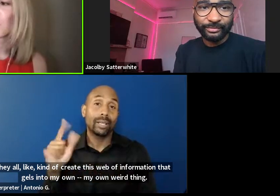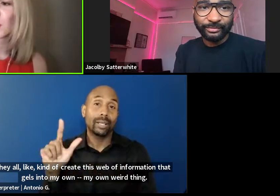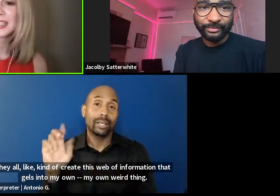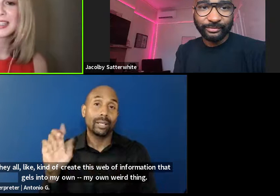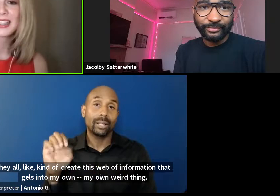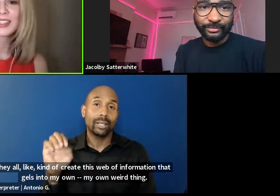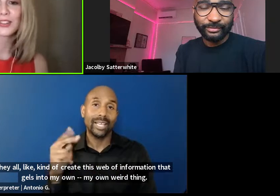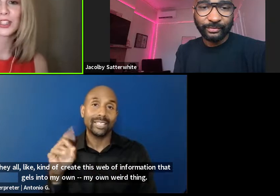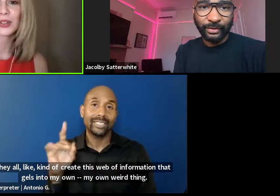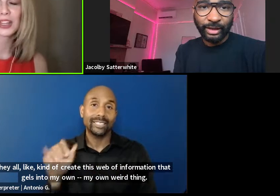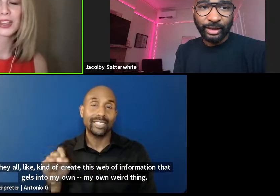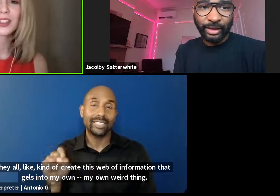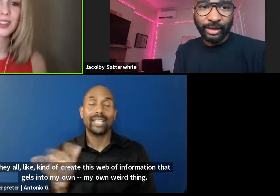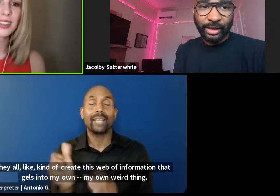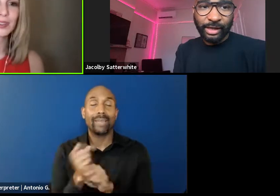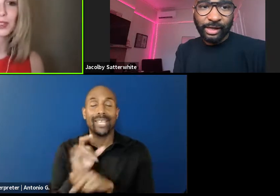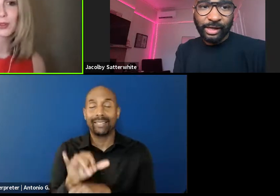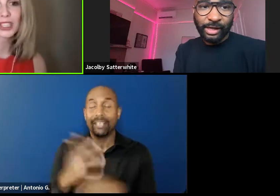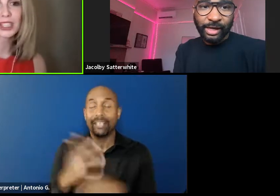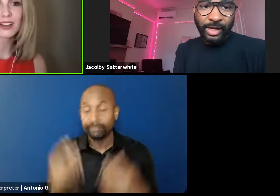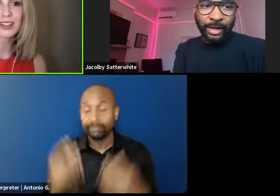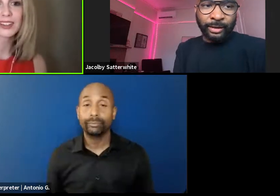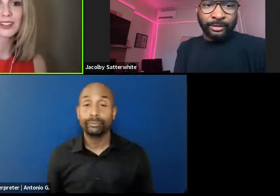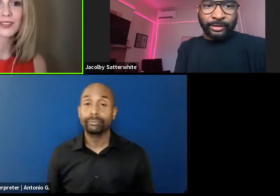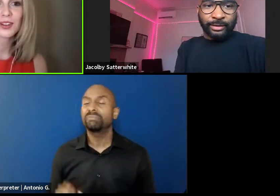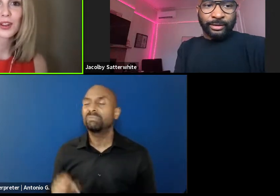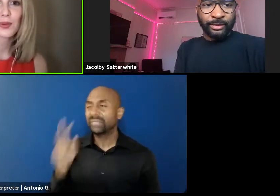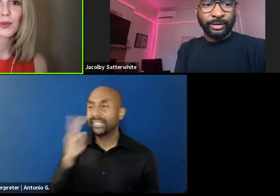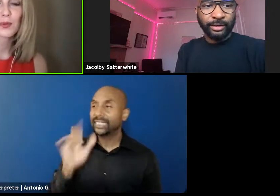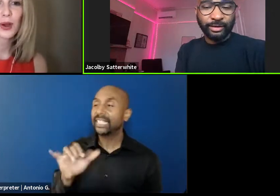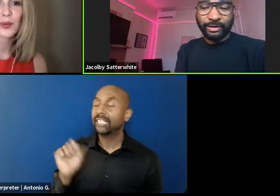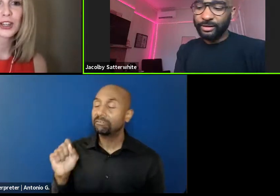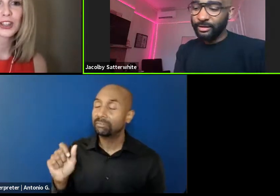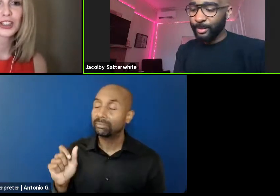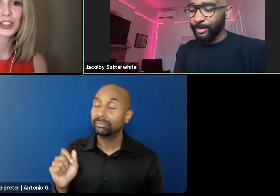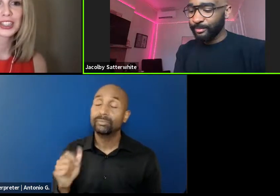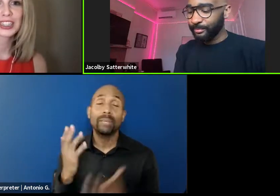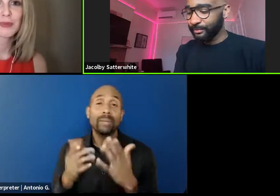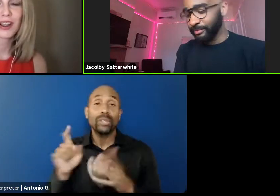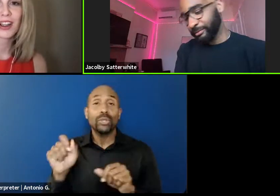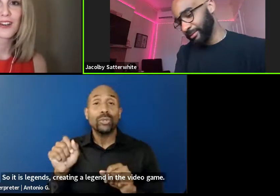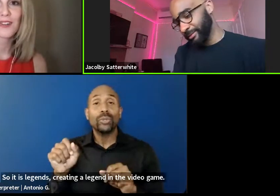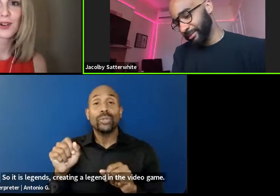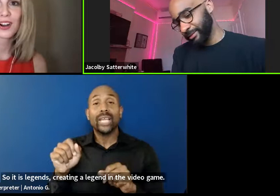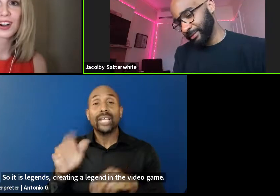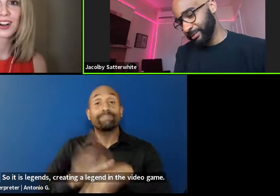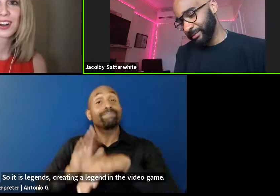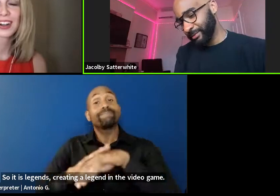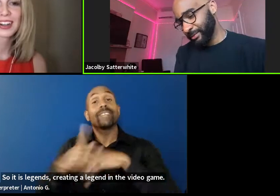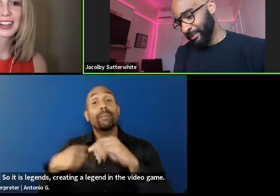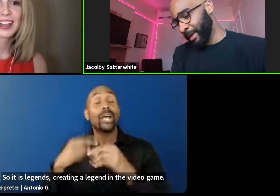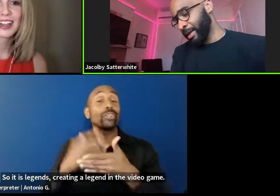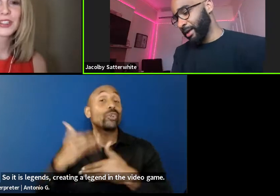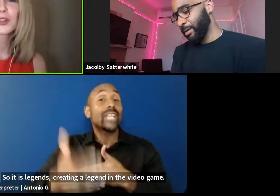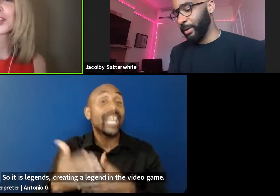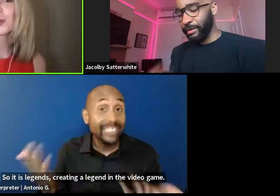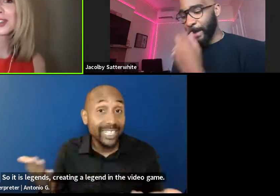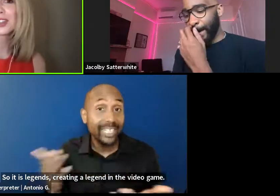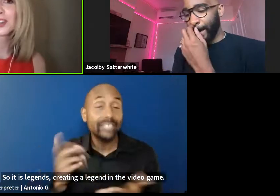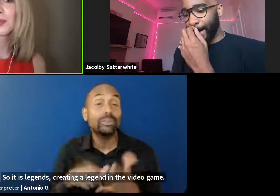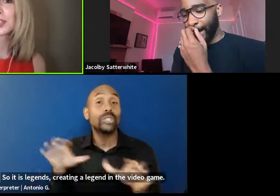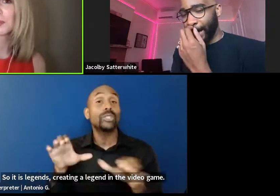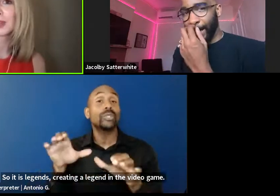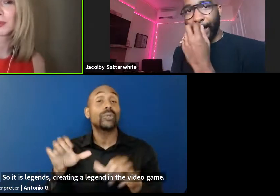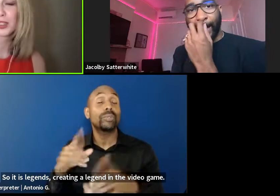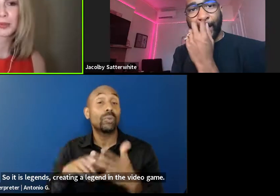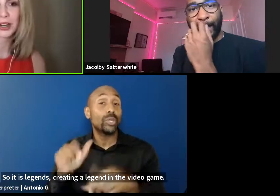of what's next for you. Can you tell us what you're working on? What we should keep an eye out for? So